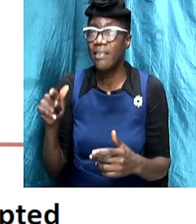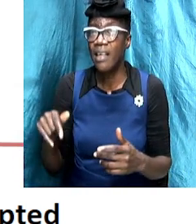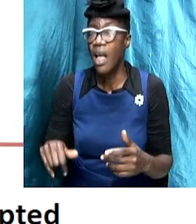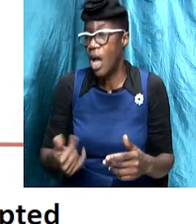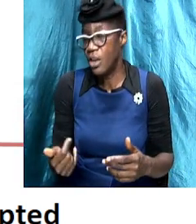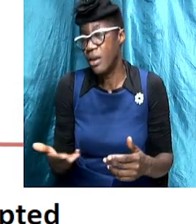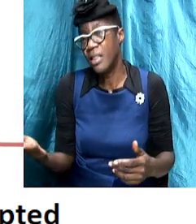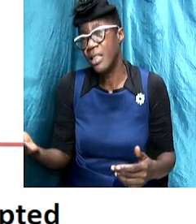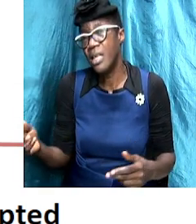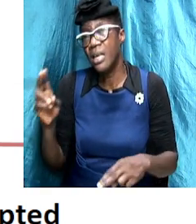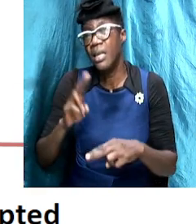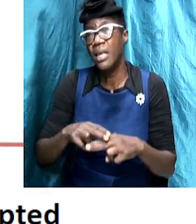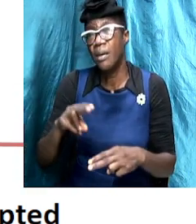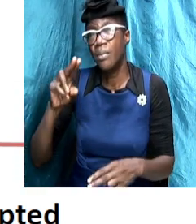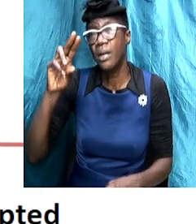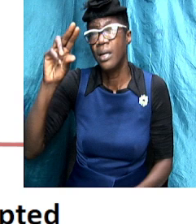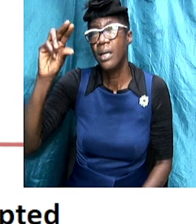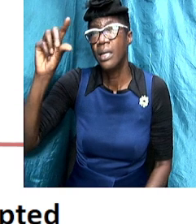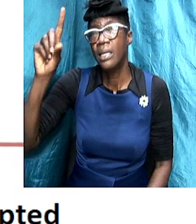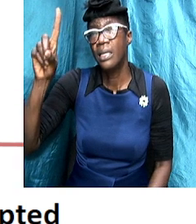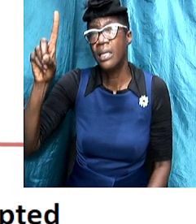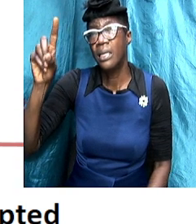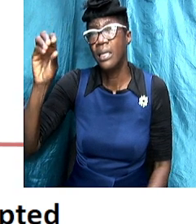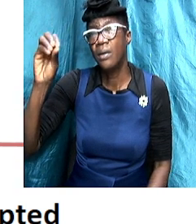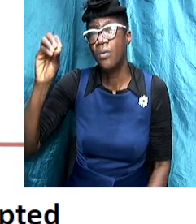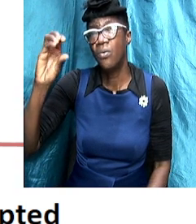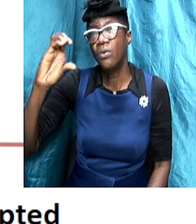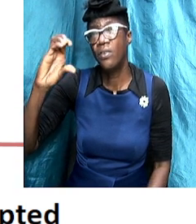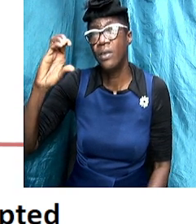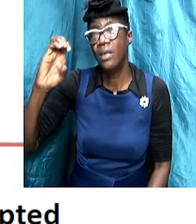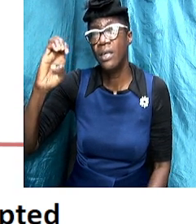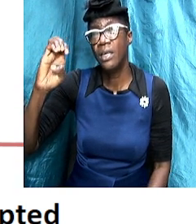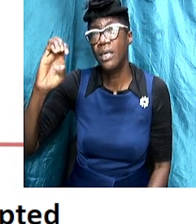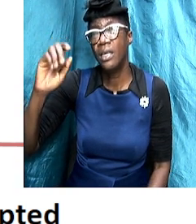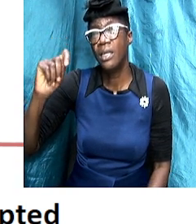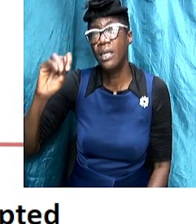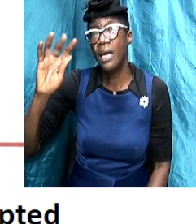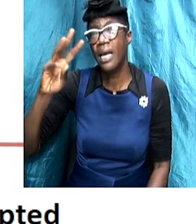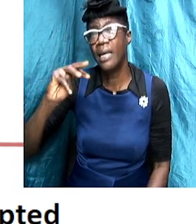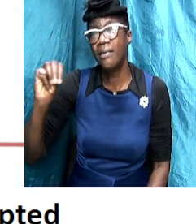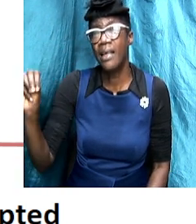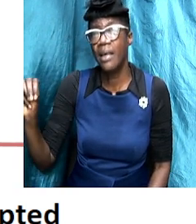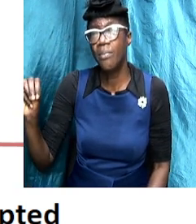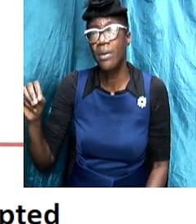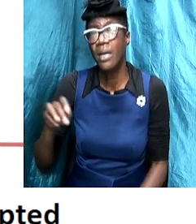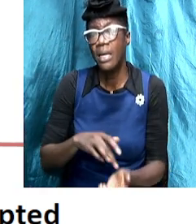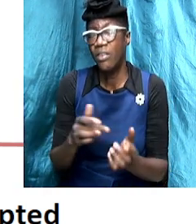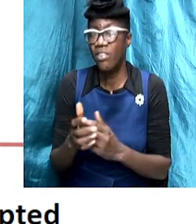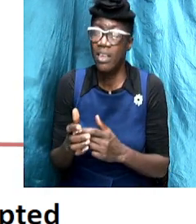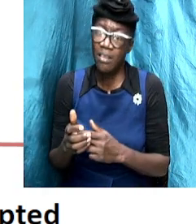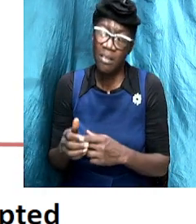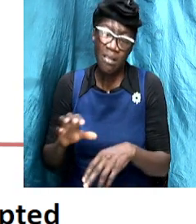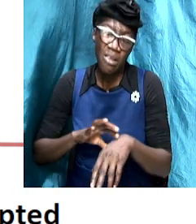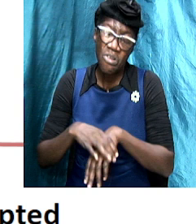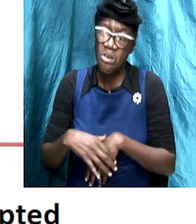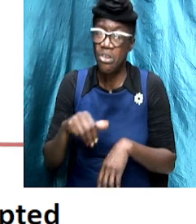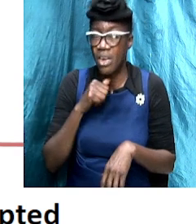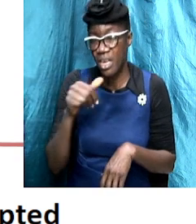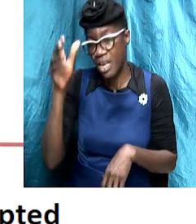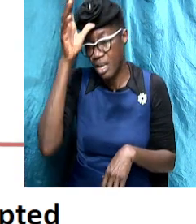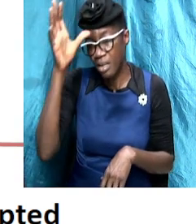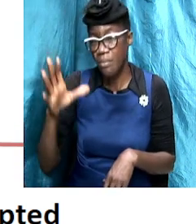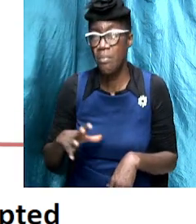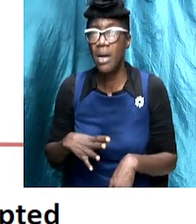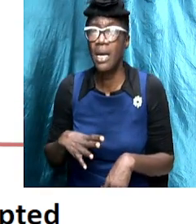docetism. And they're saying that Jesus, when he was on earth, he was not man. They're saying